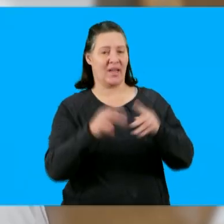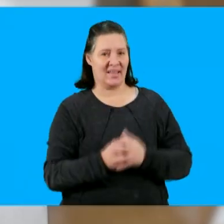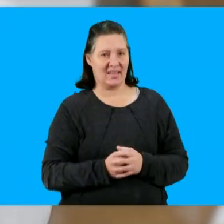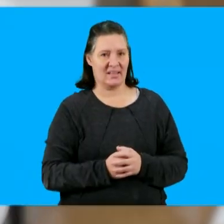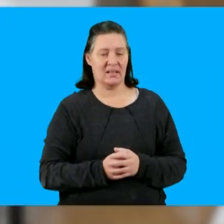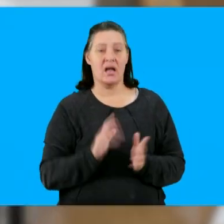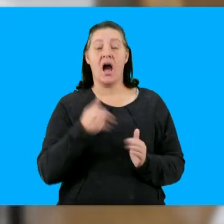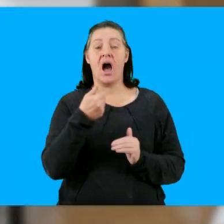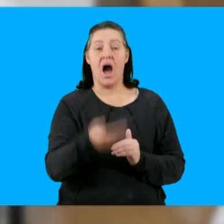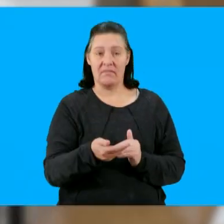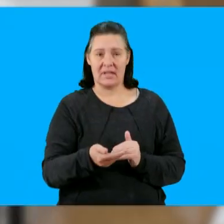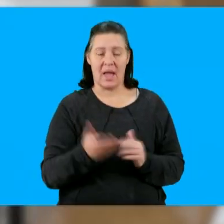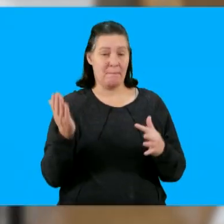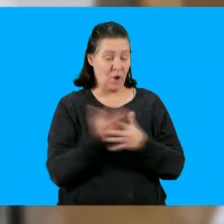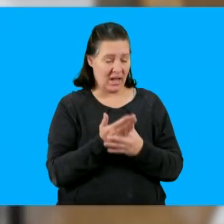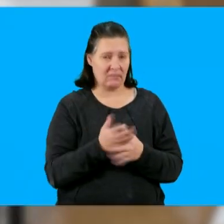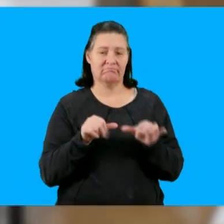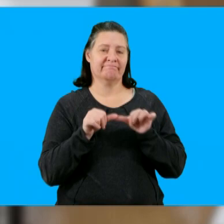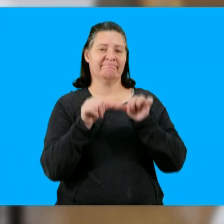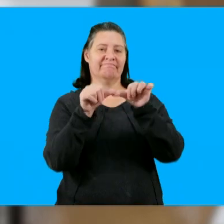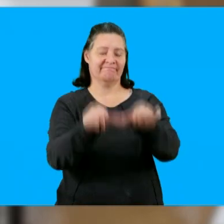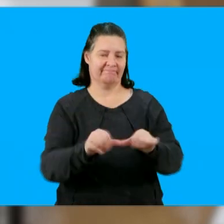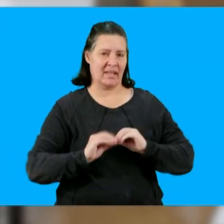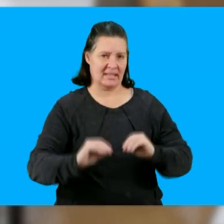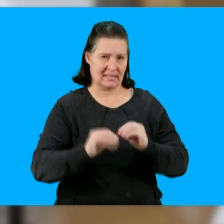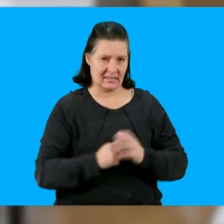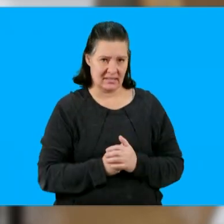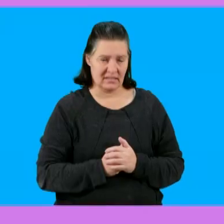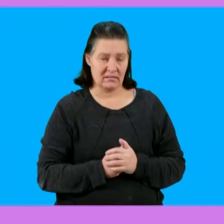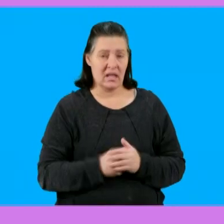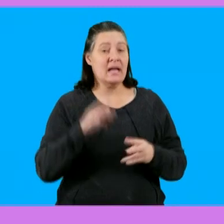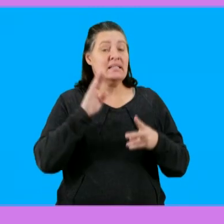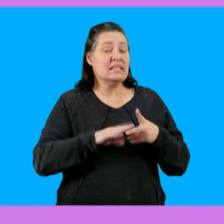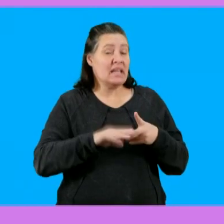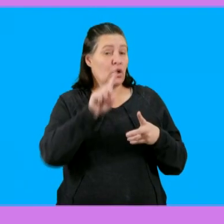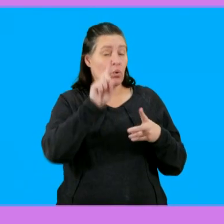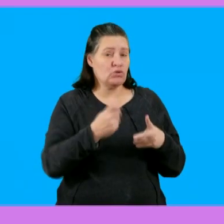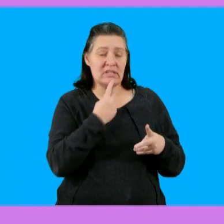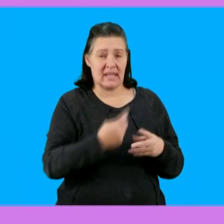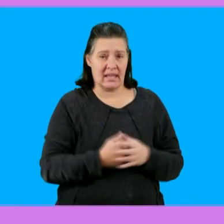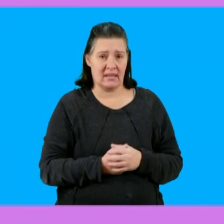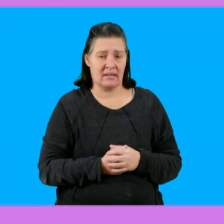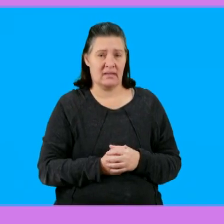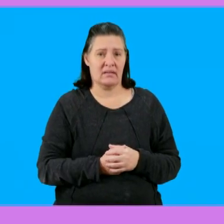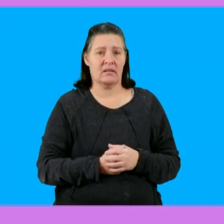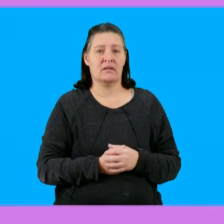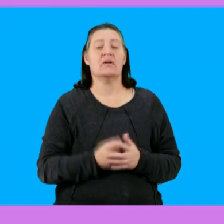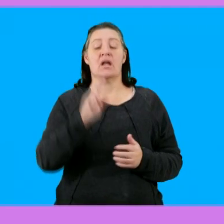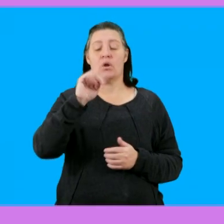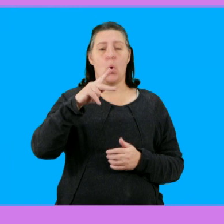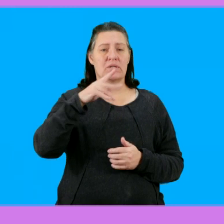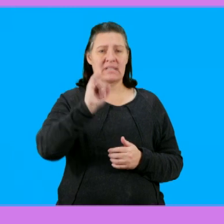Okay guys, welcome back after that short advert break. Let's continue with our lesson. In our second question, we are saying here that